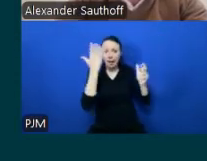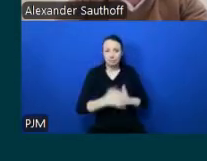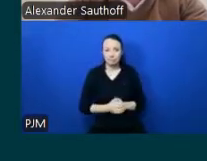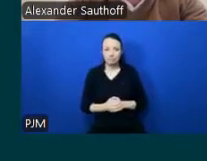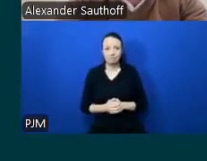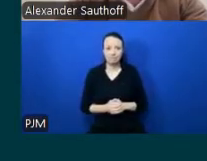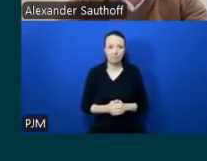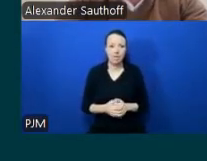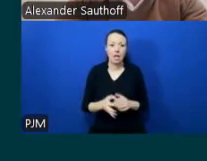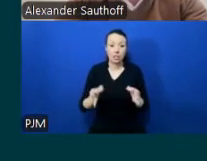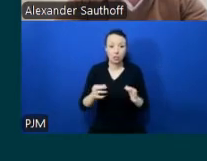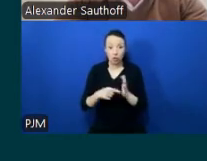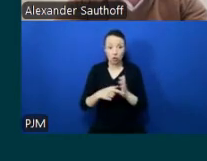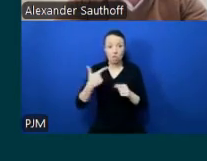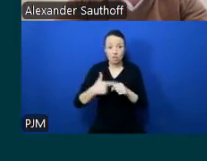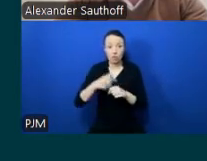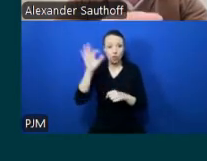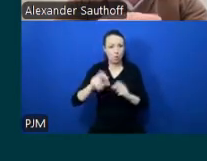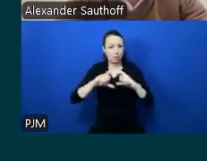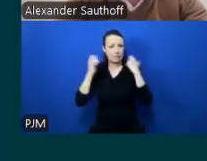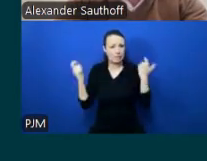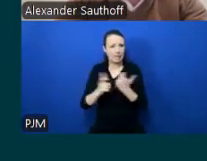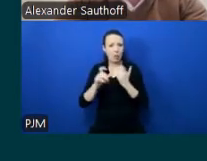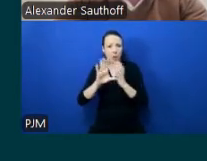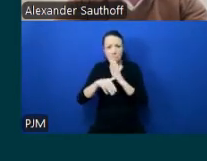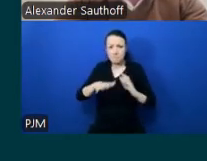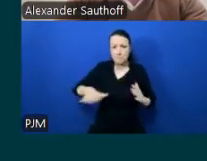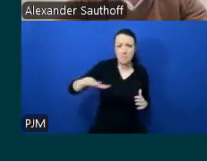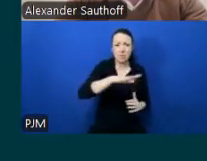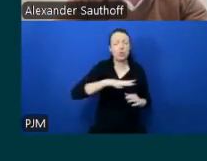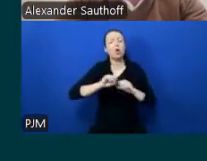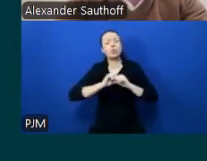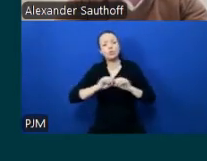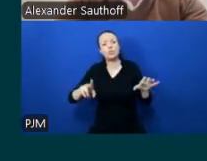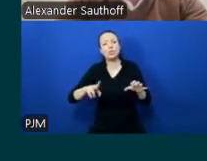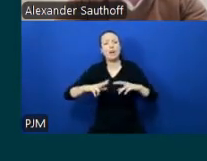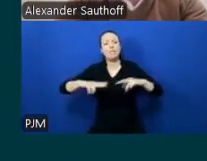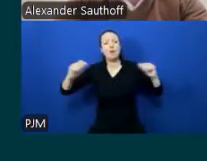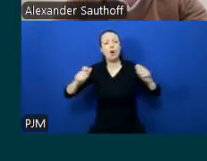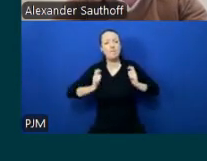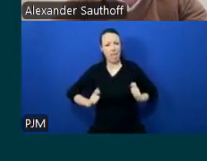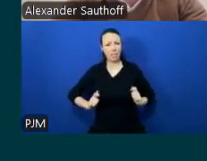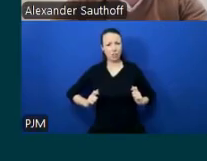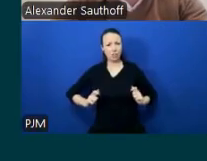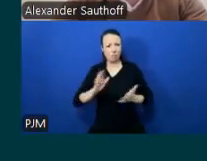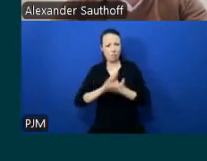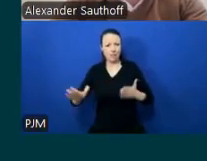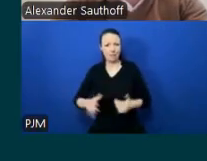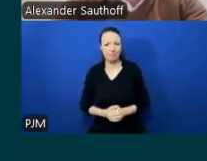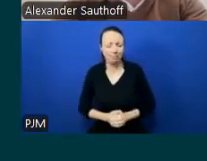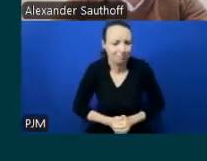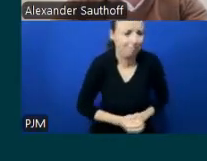urban territory, excluding rural areas. And to cool the city more effectively,